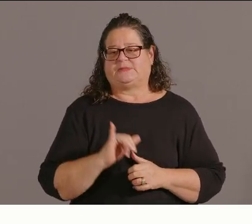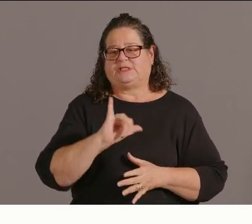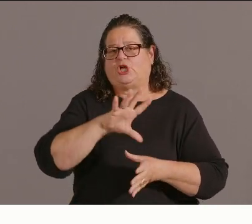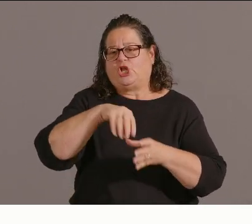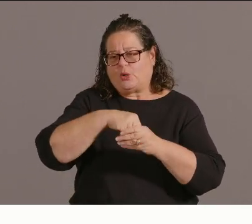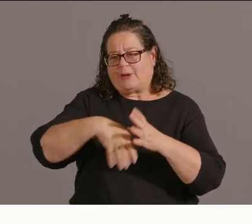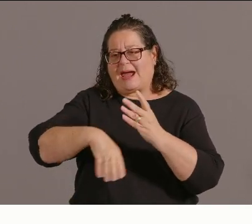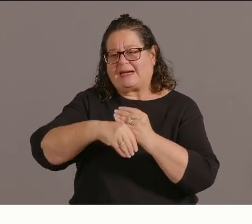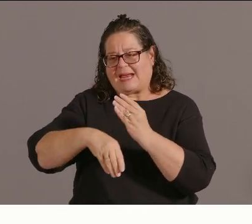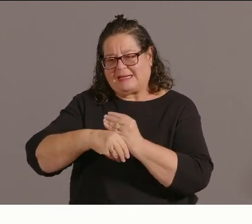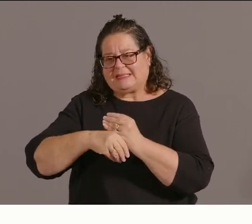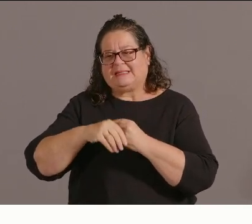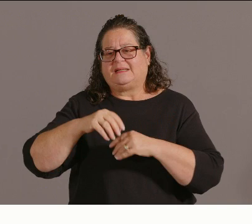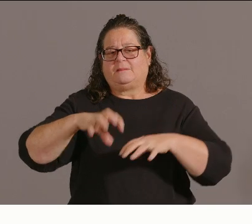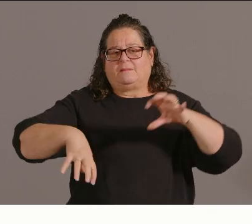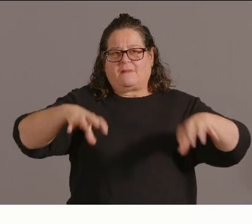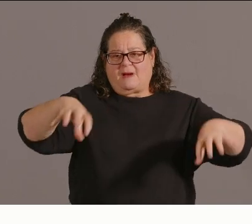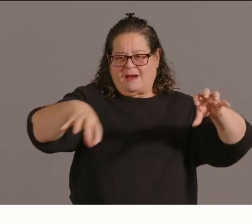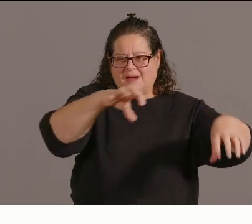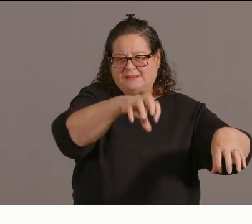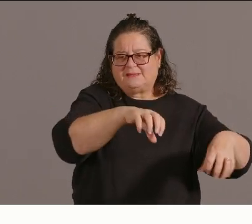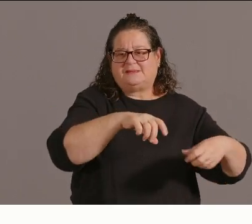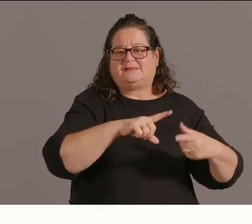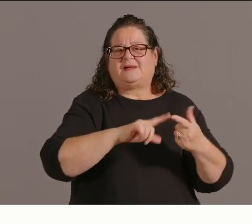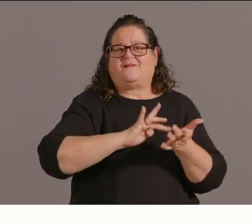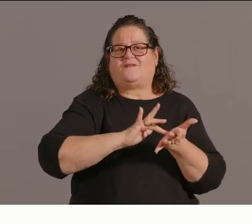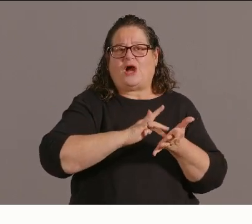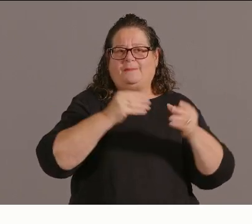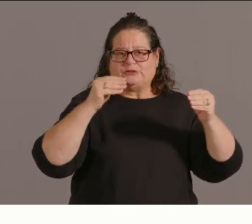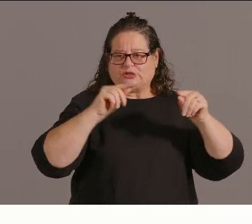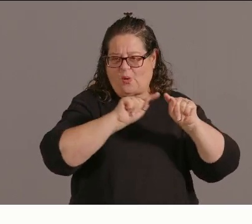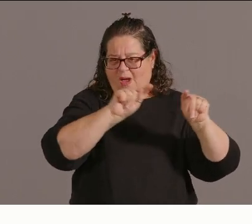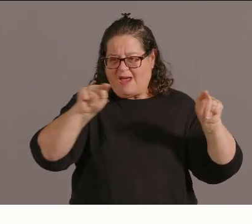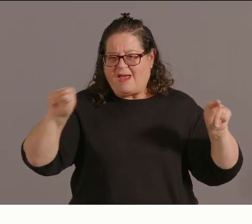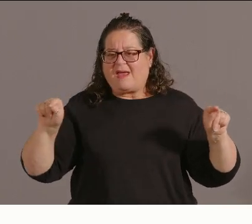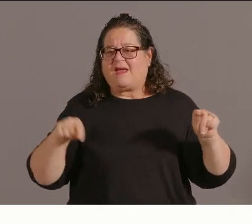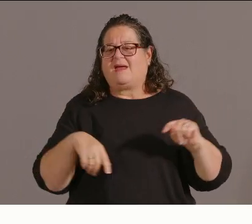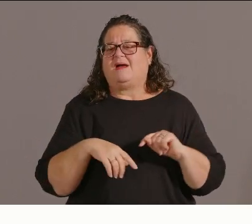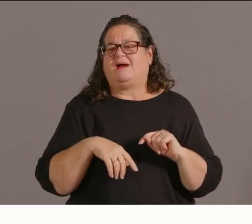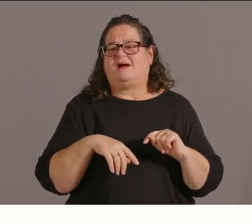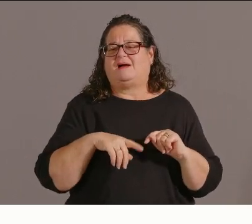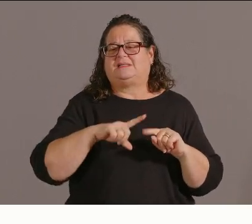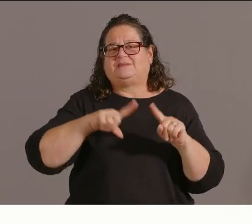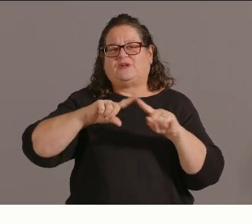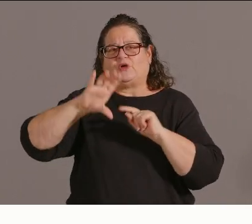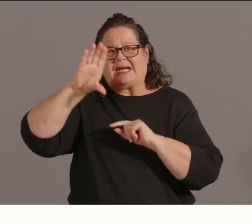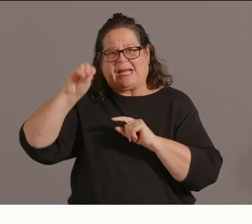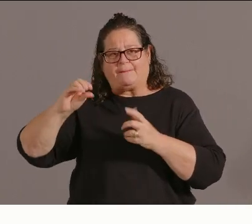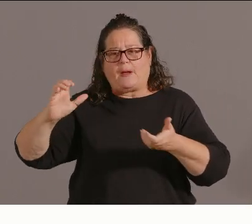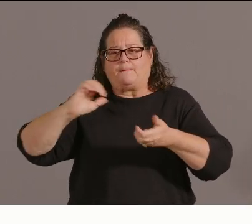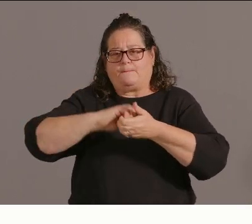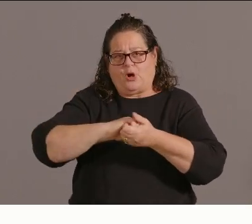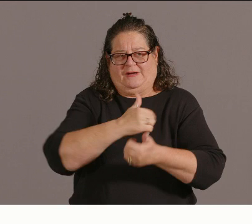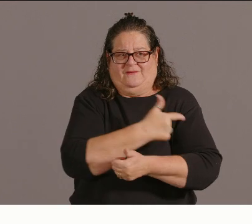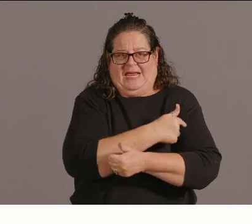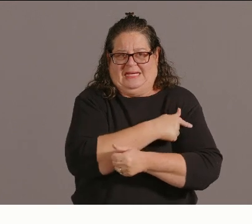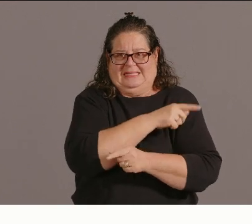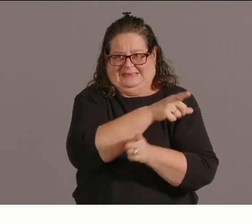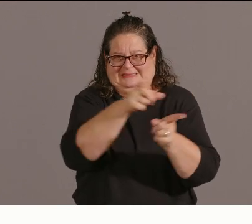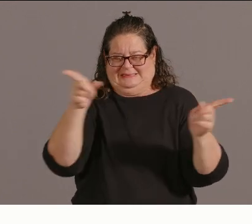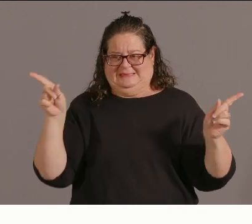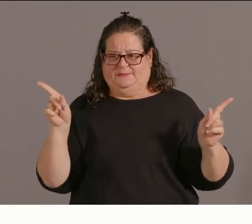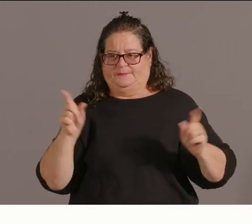long-term care federal partnership. Counties are able to move even earlier if 50 to 60% of their age category has